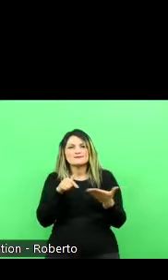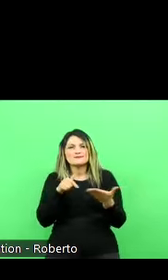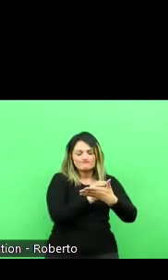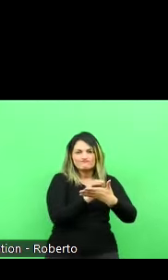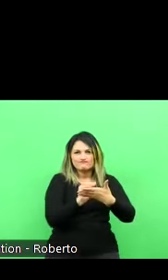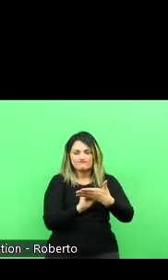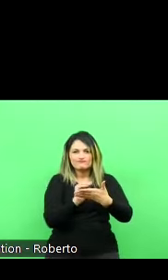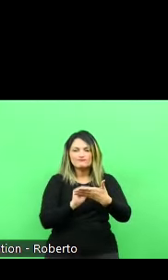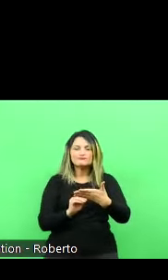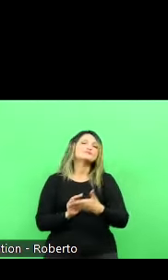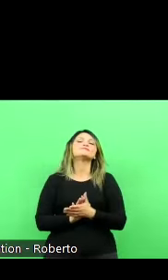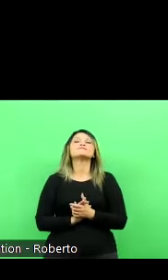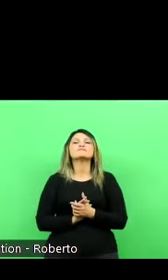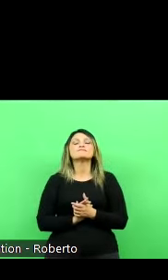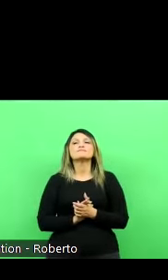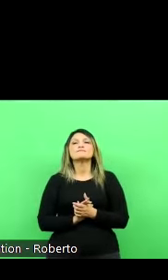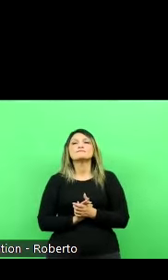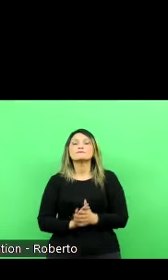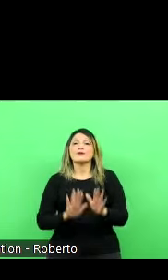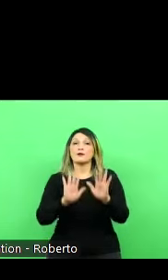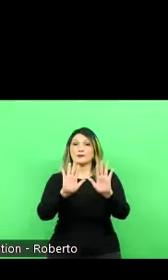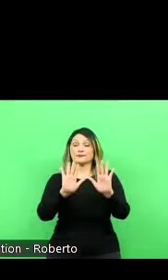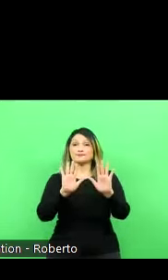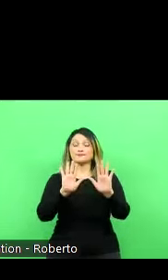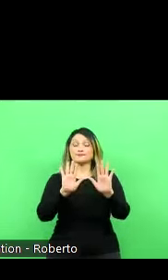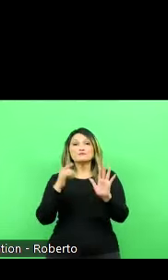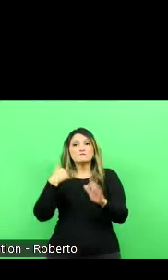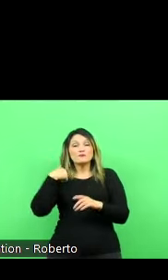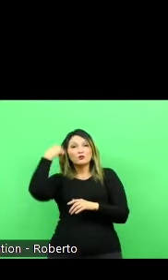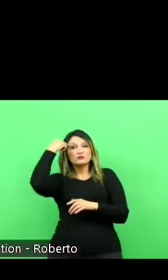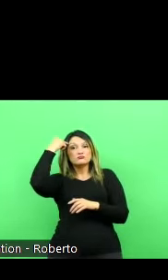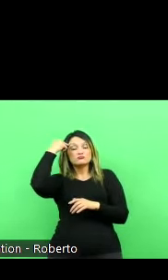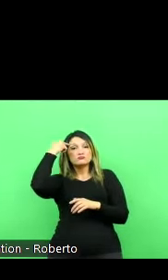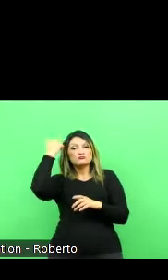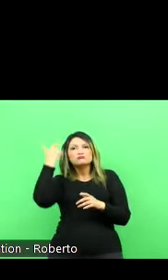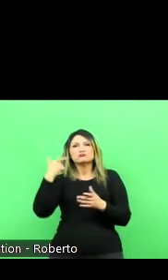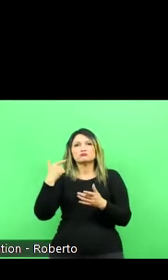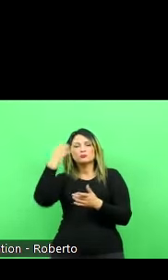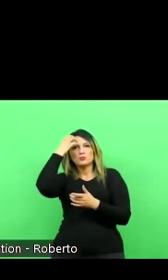consolidate databases and improve the coordination among the different institutions,